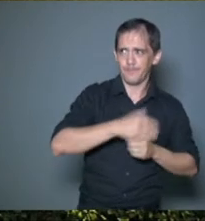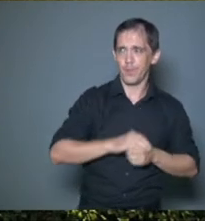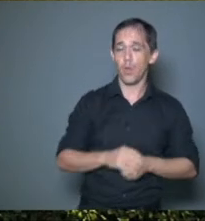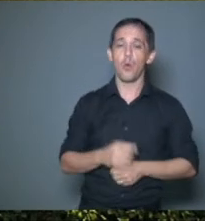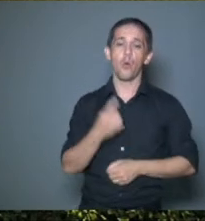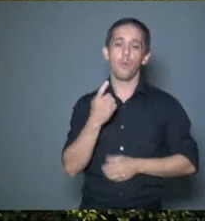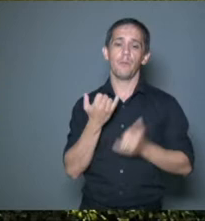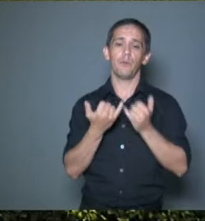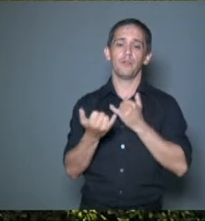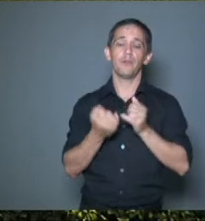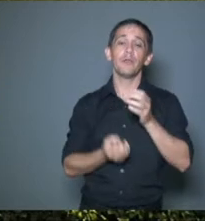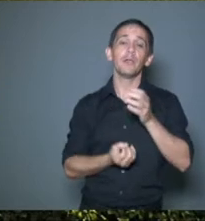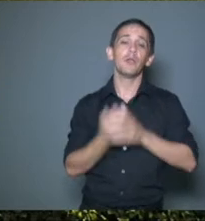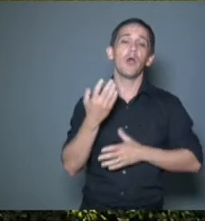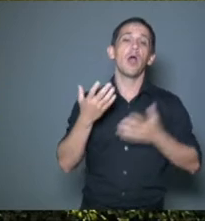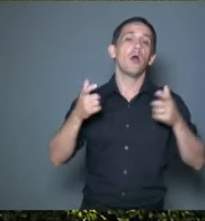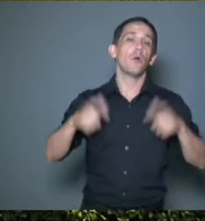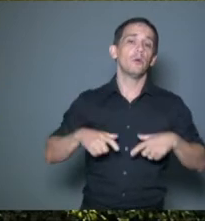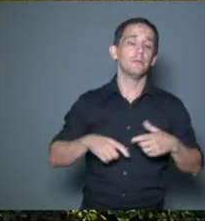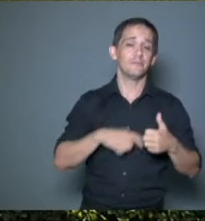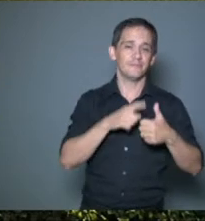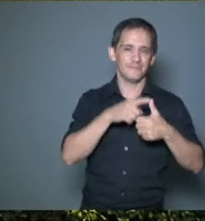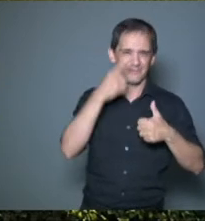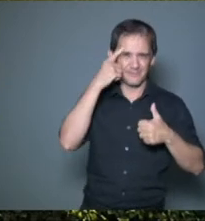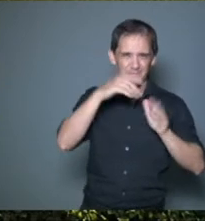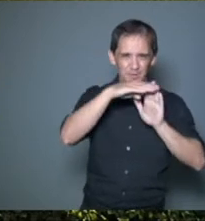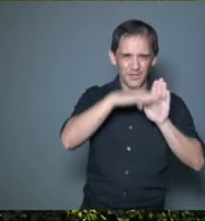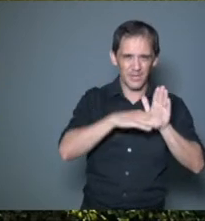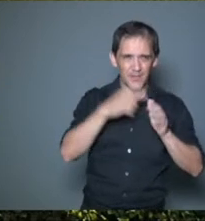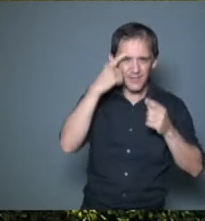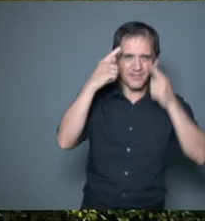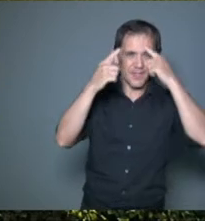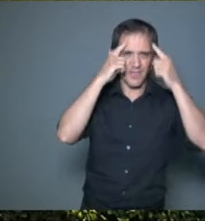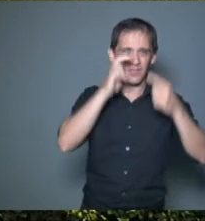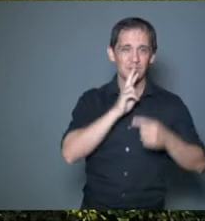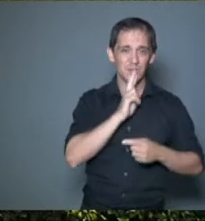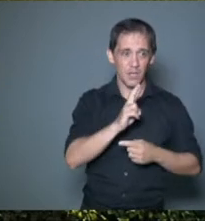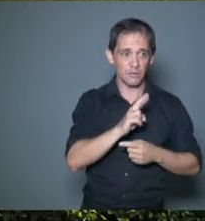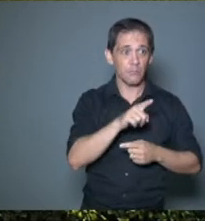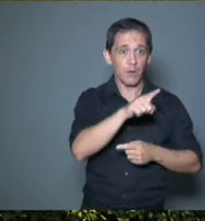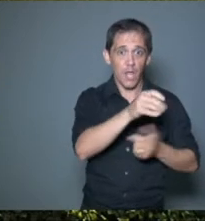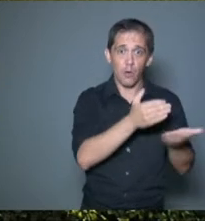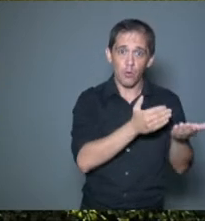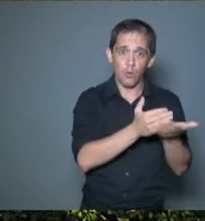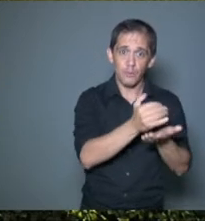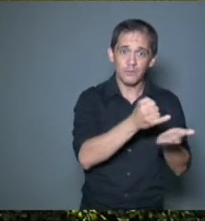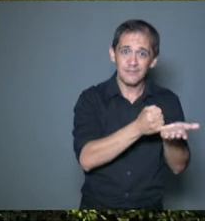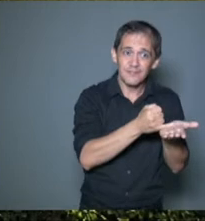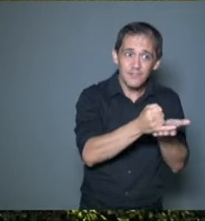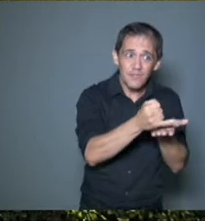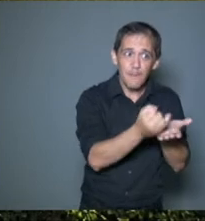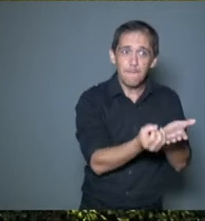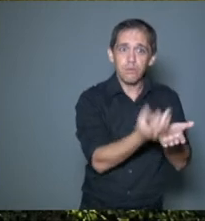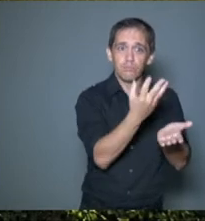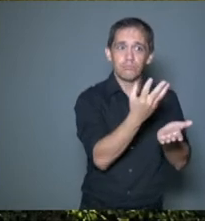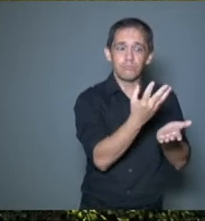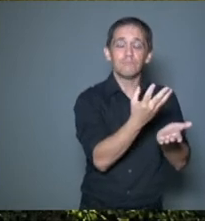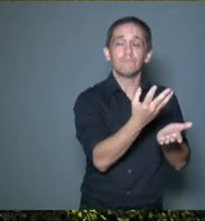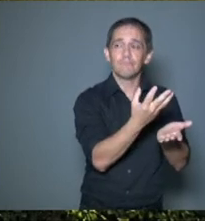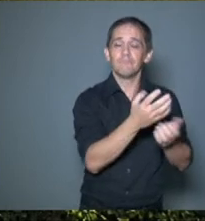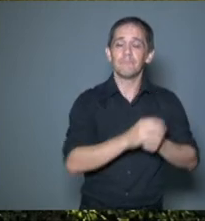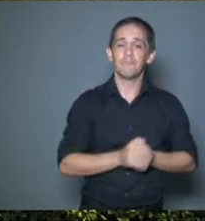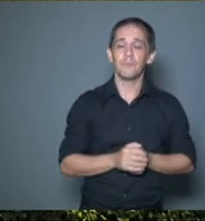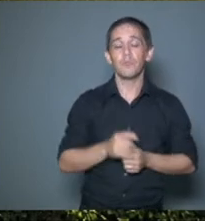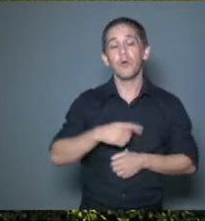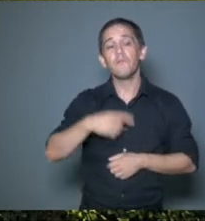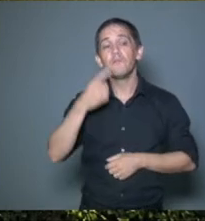One of the venture builder projects was born in the Ideas and Results program. So we are now giving it seed capital to turn